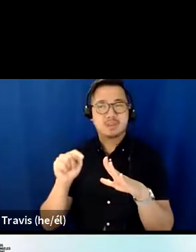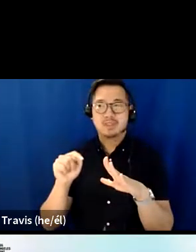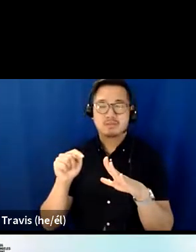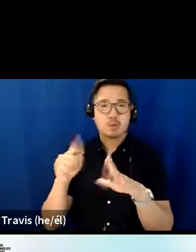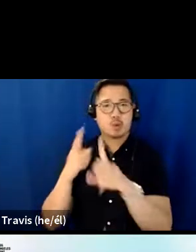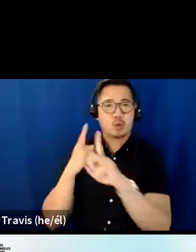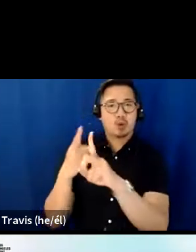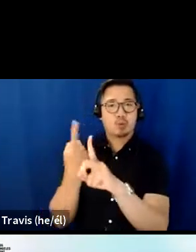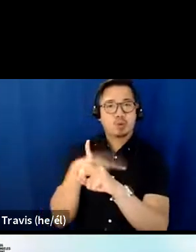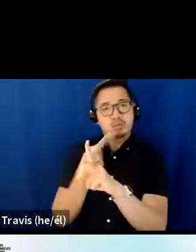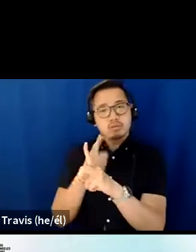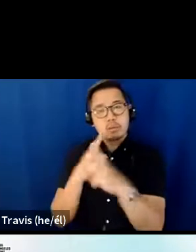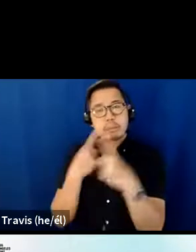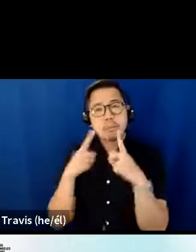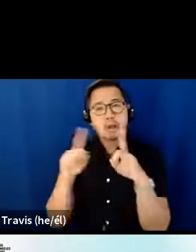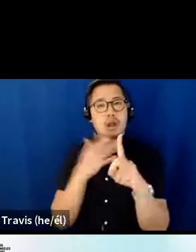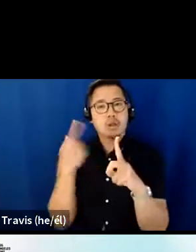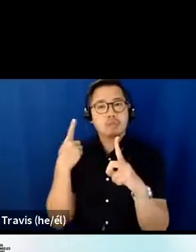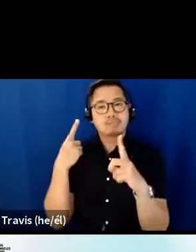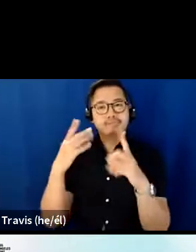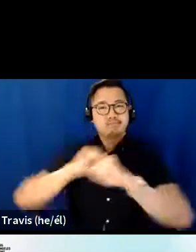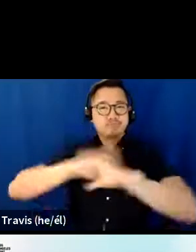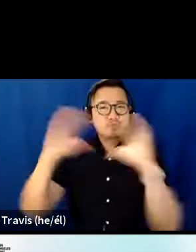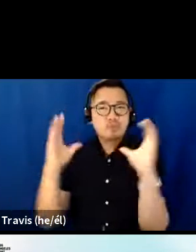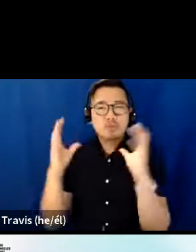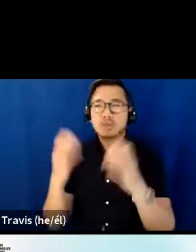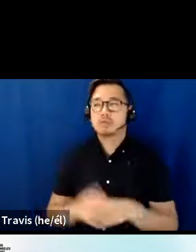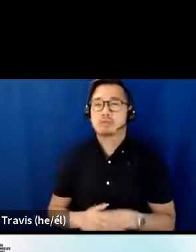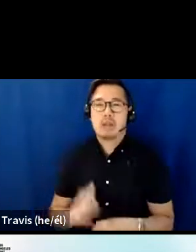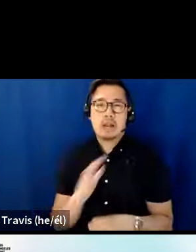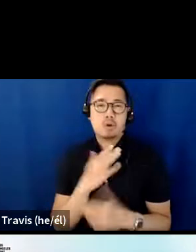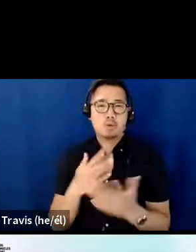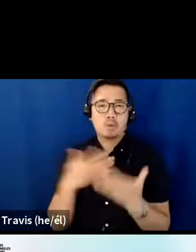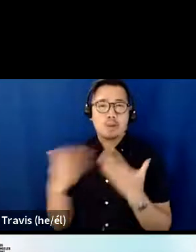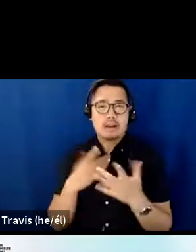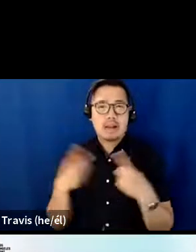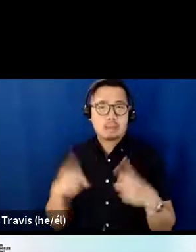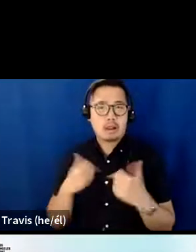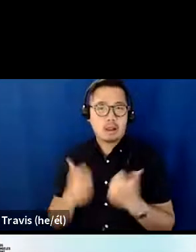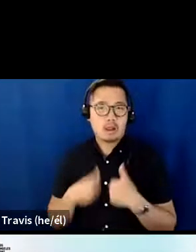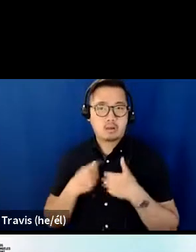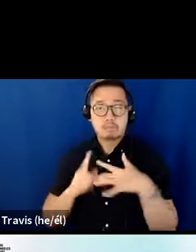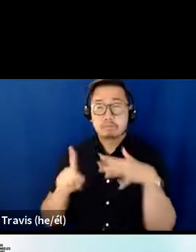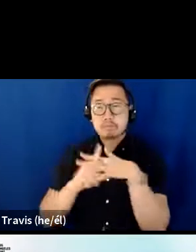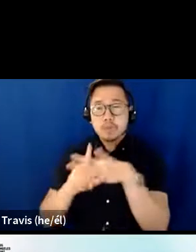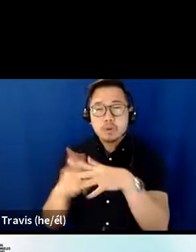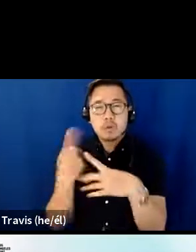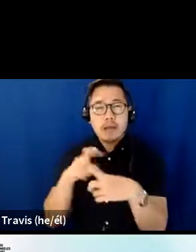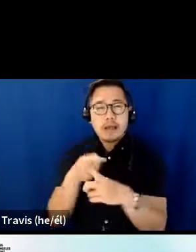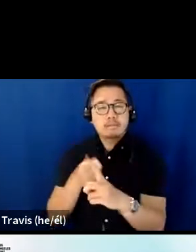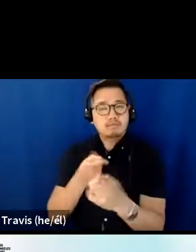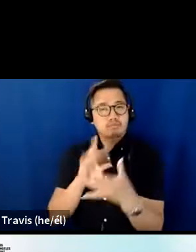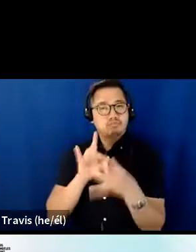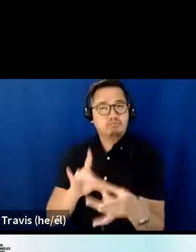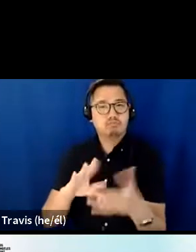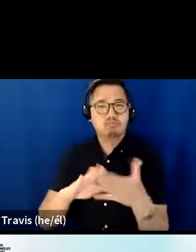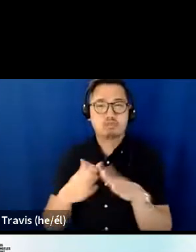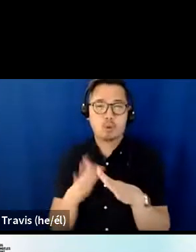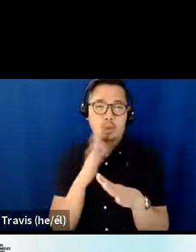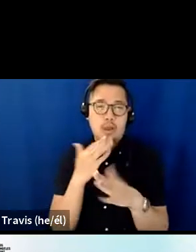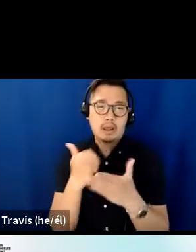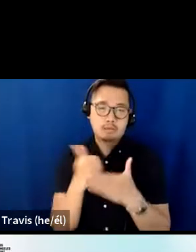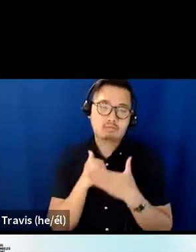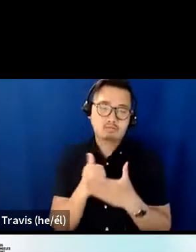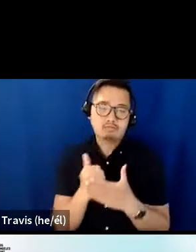dreams and to make things come into light. Community is what's going to keep things going. As long as the